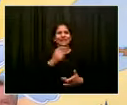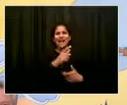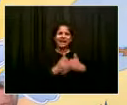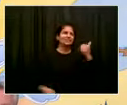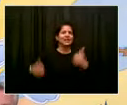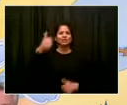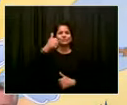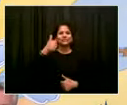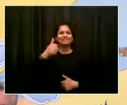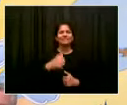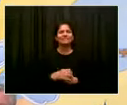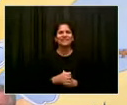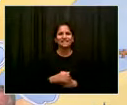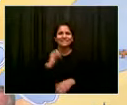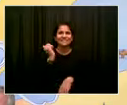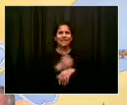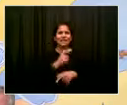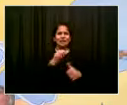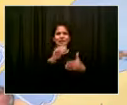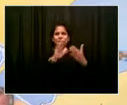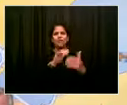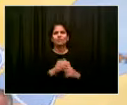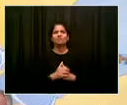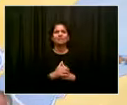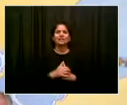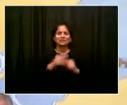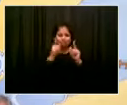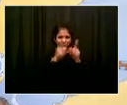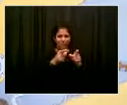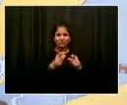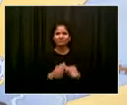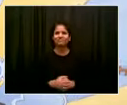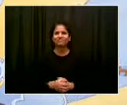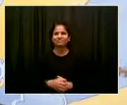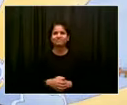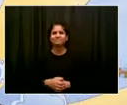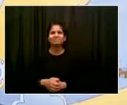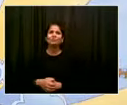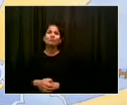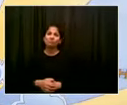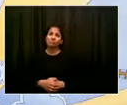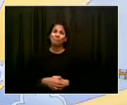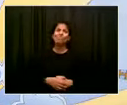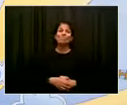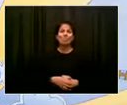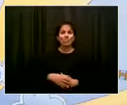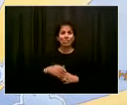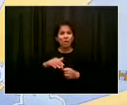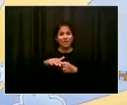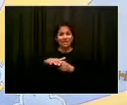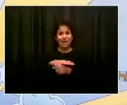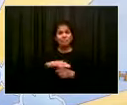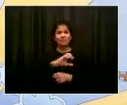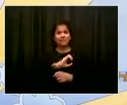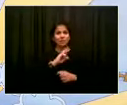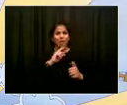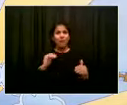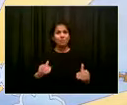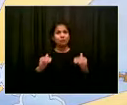try this new approach to engage the community in a new way. This is taking neighborhood policing to the next level, and it depends on leaders